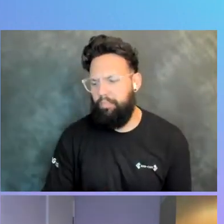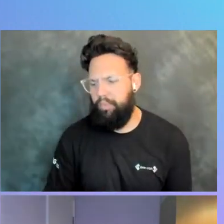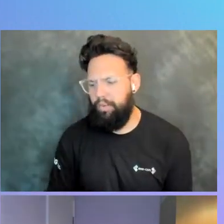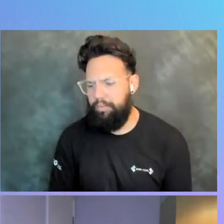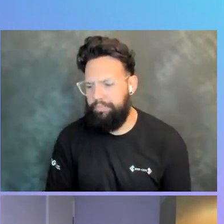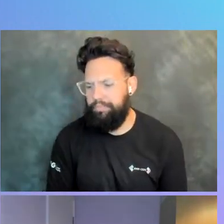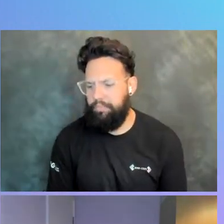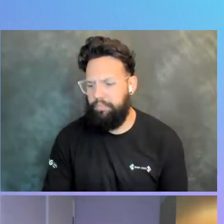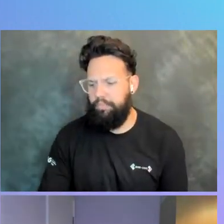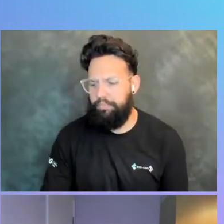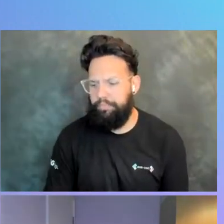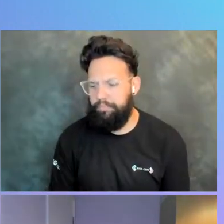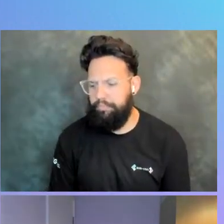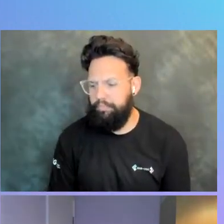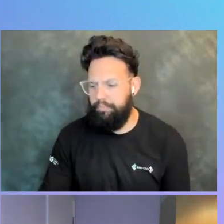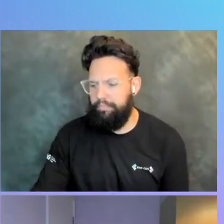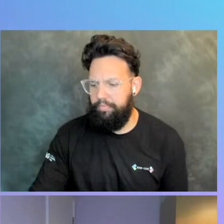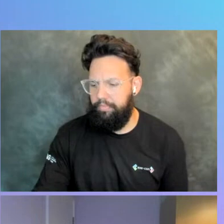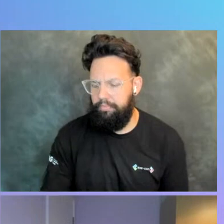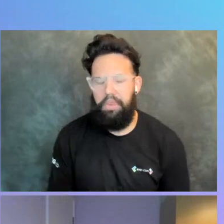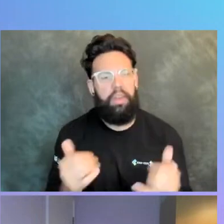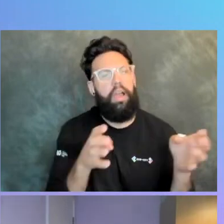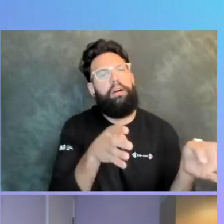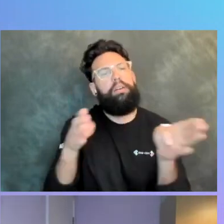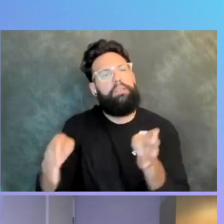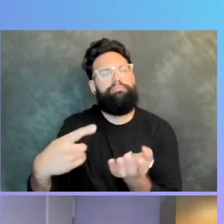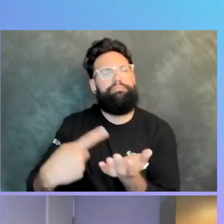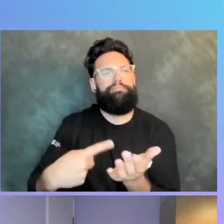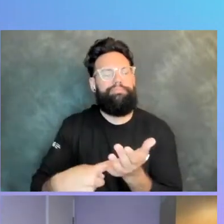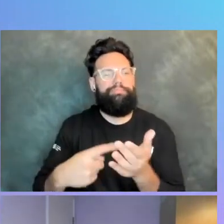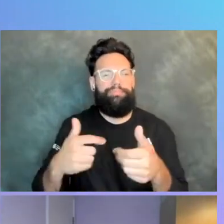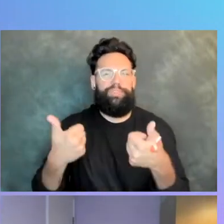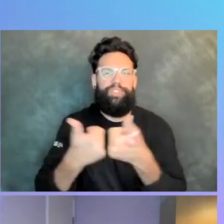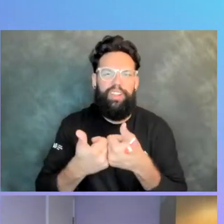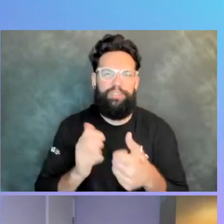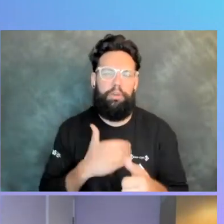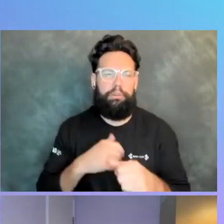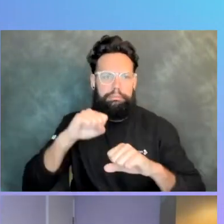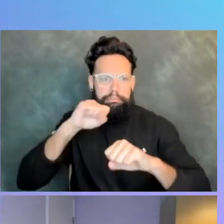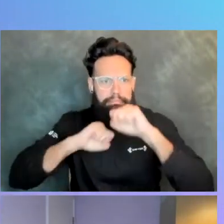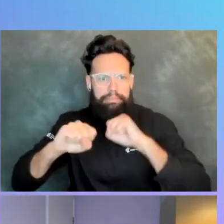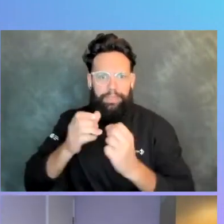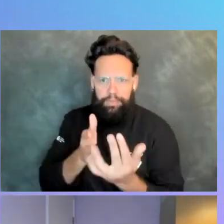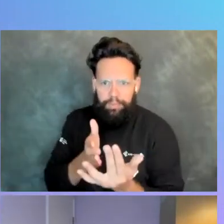So onto the challenges that we've experienced going through this process.